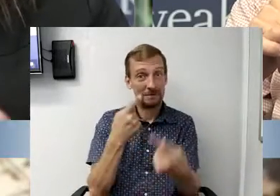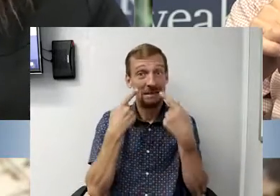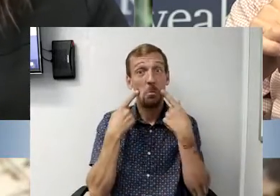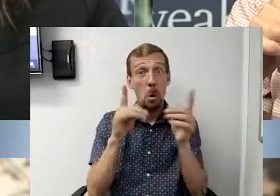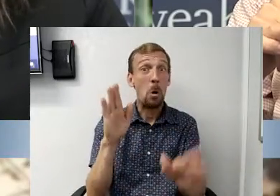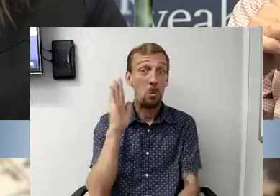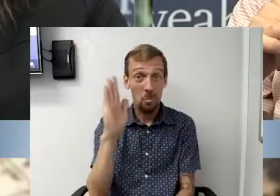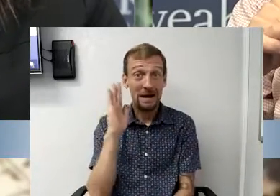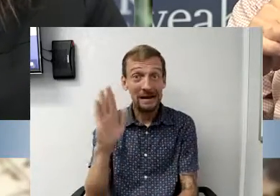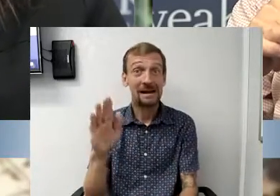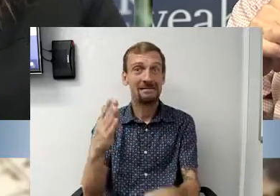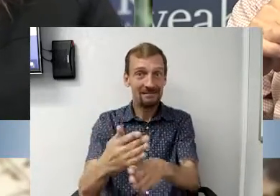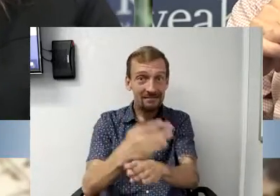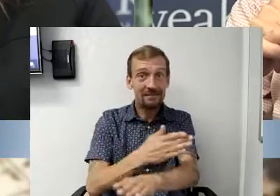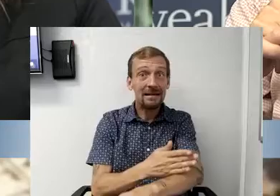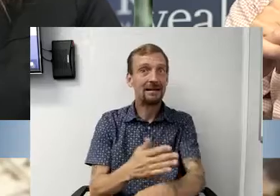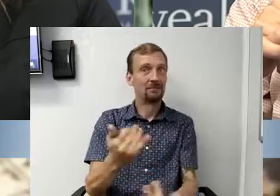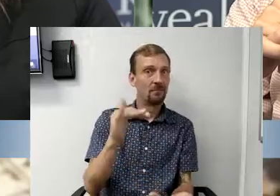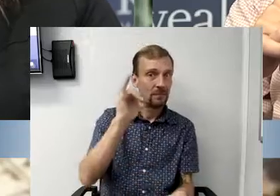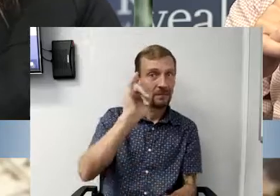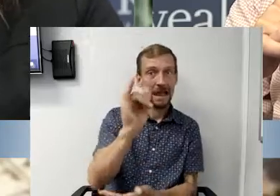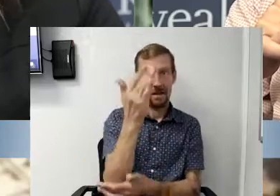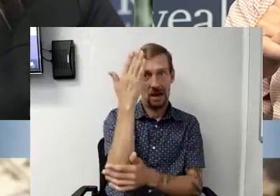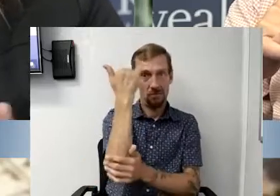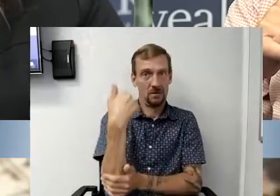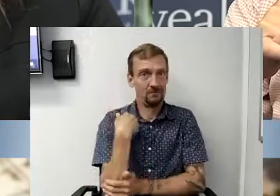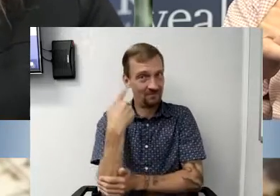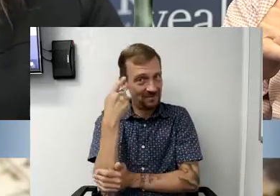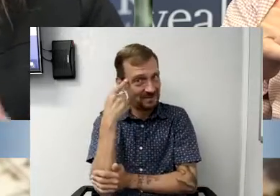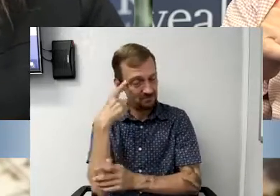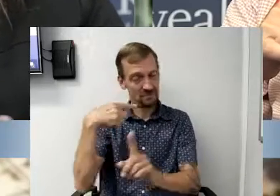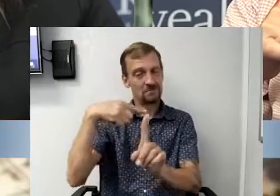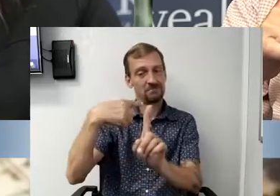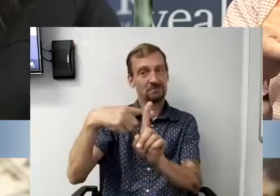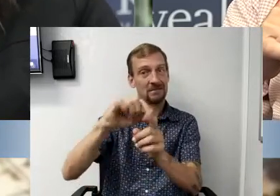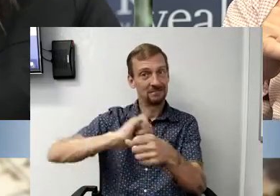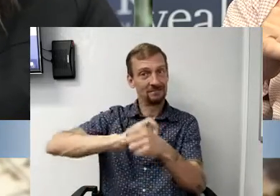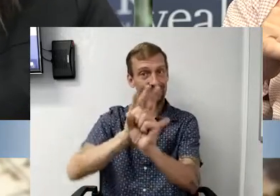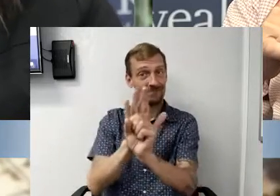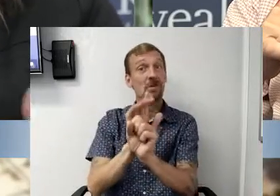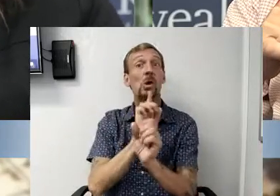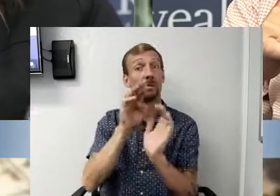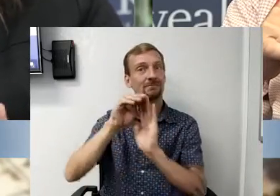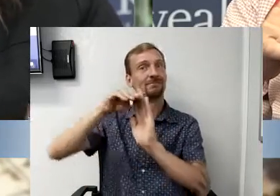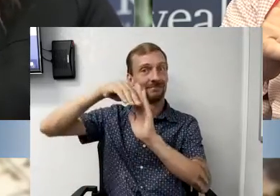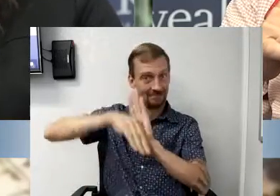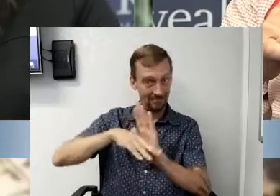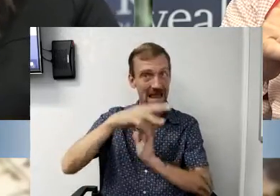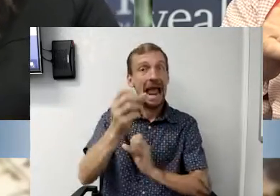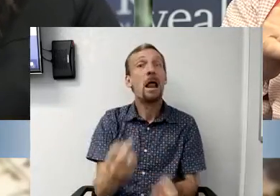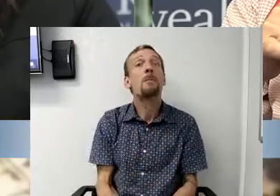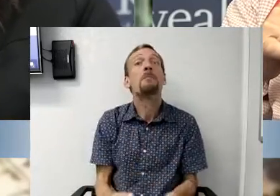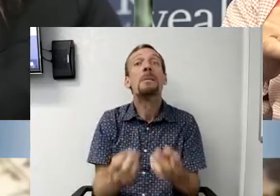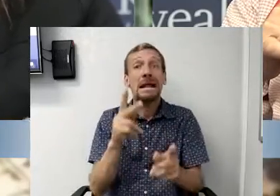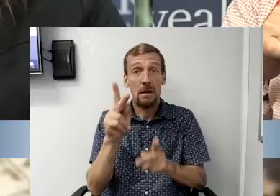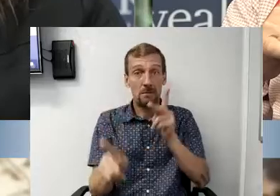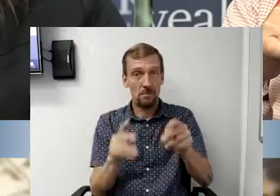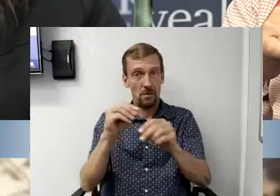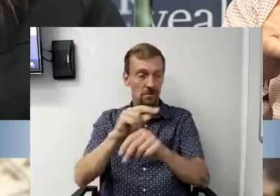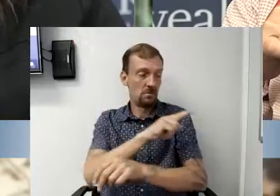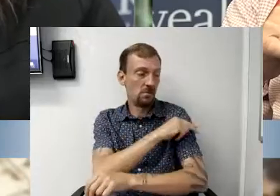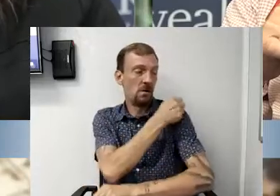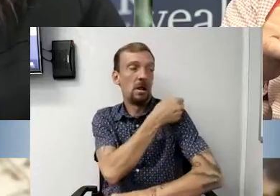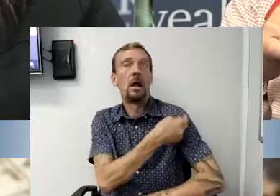and this is exactly why our positive cases have gone down and our hospitalizations have gone down and stabilized right now